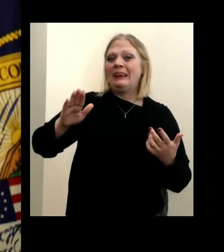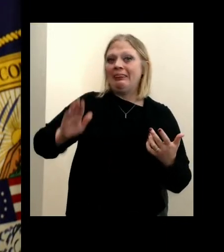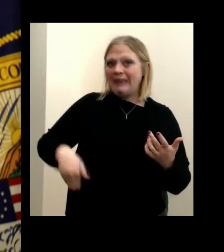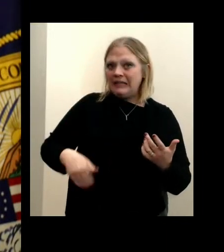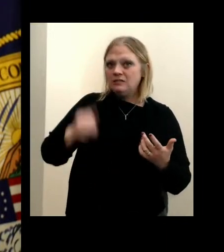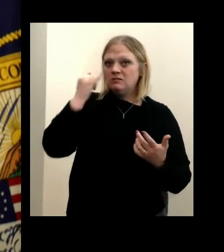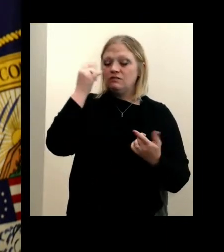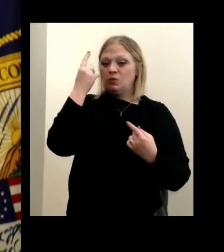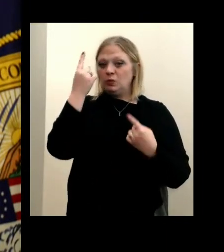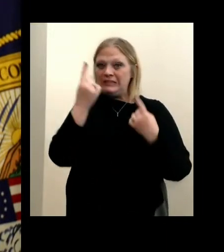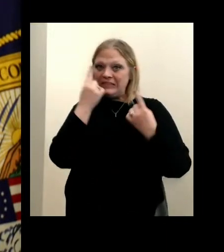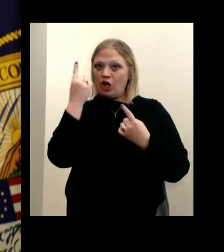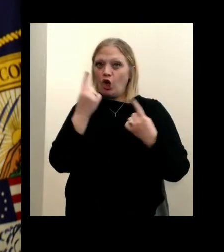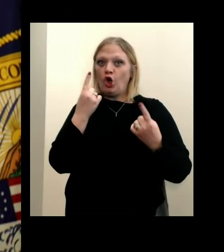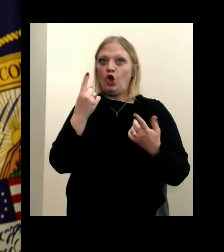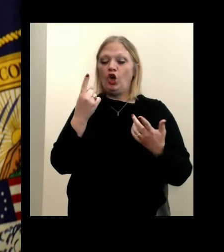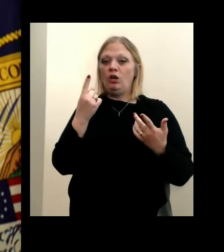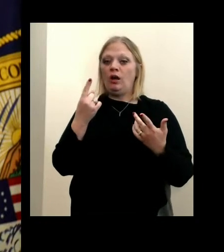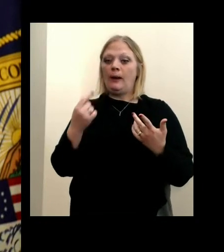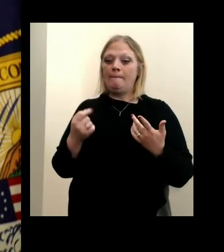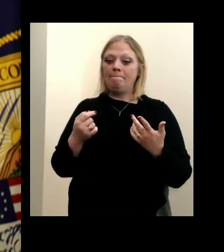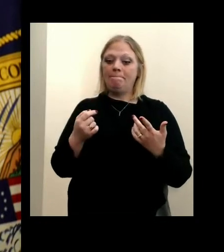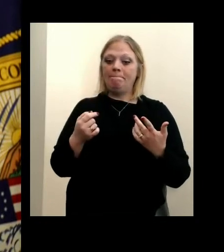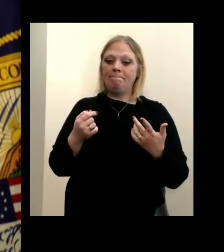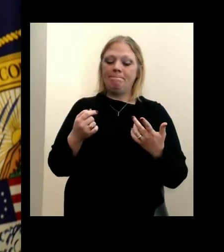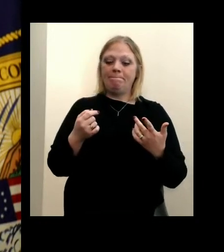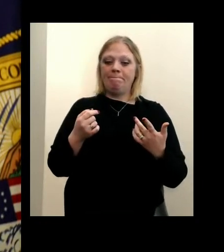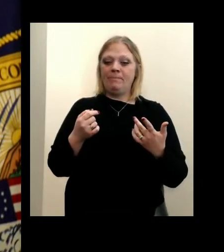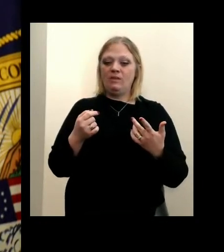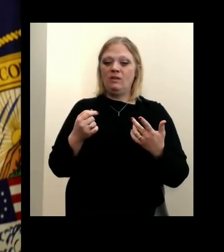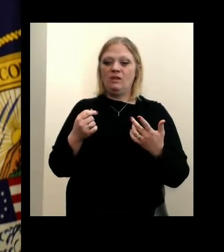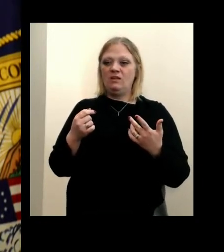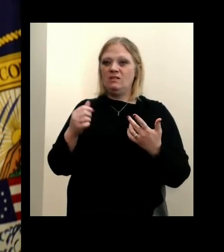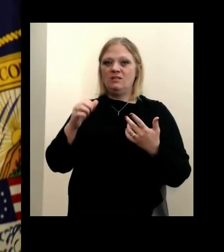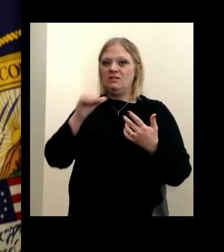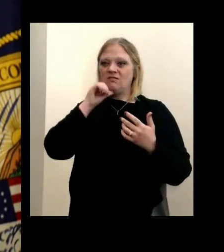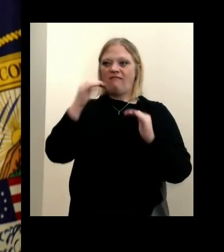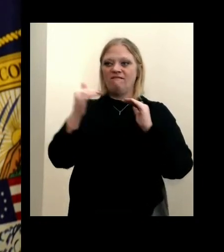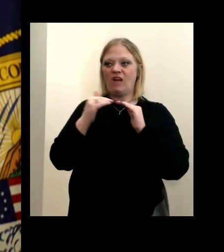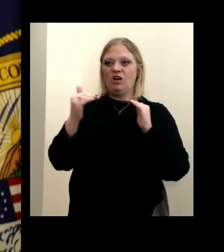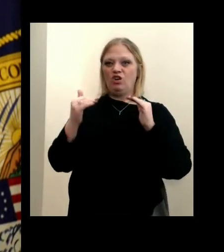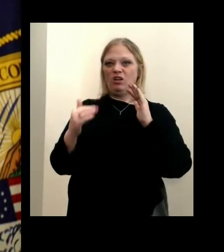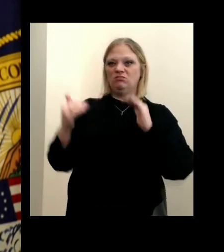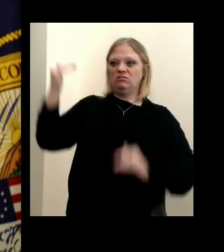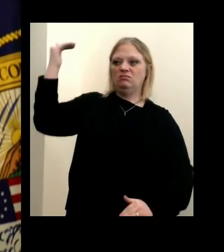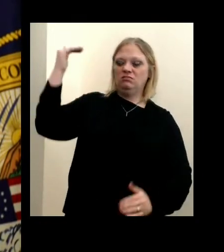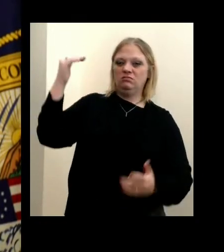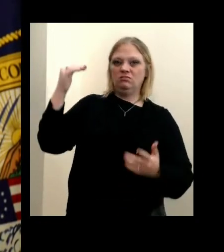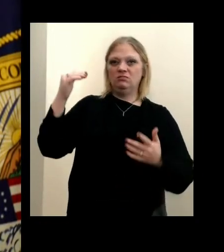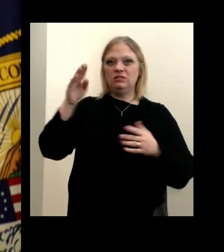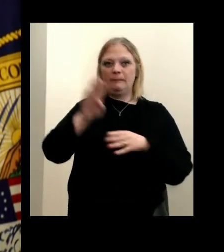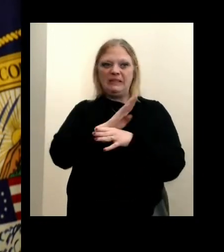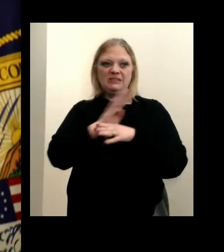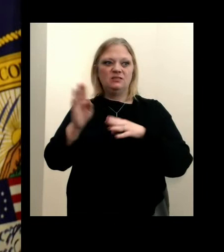the fact that there has been this fundamental unfairness that businesses and sports leagues have been